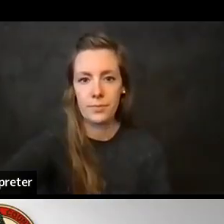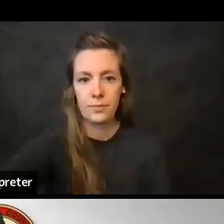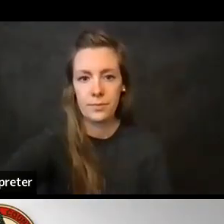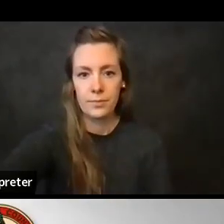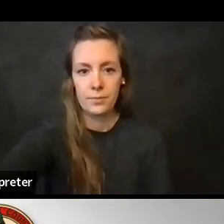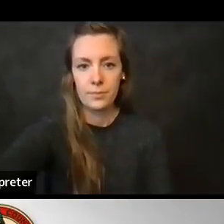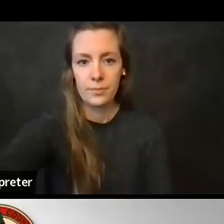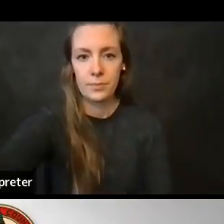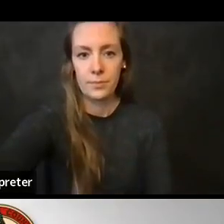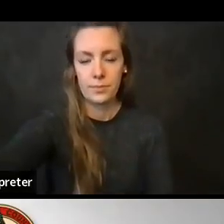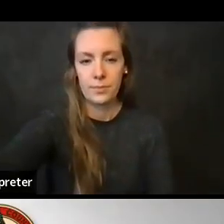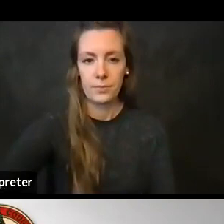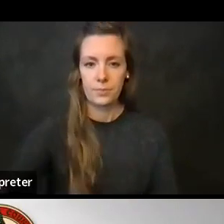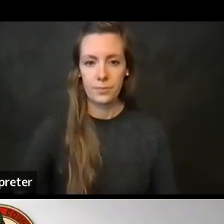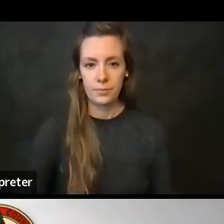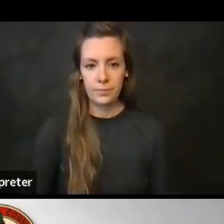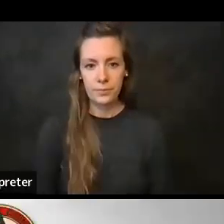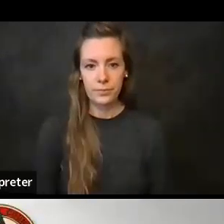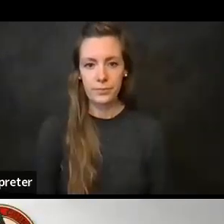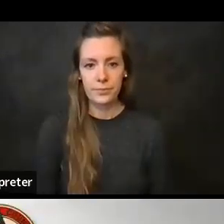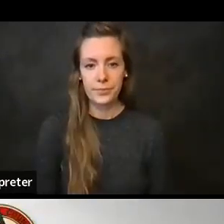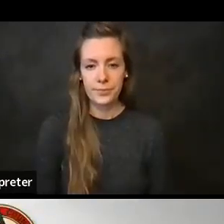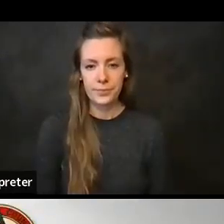Okay, Paul, we're now live. You can go ahead.